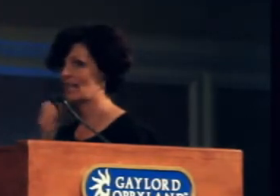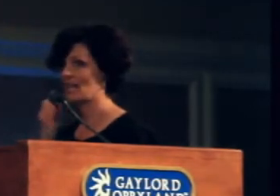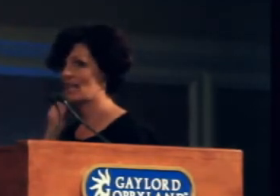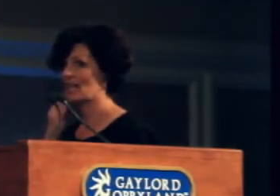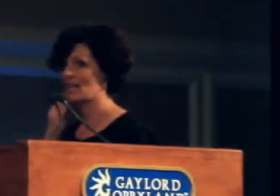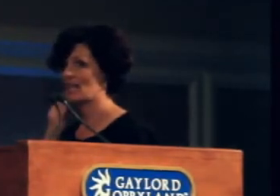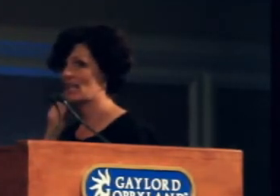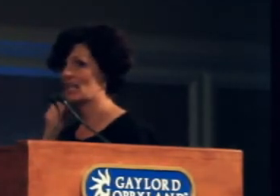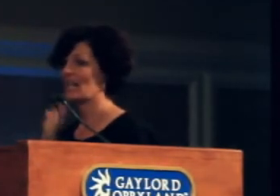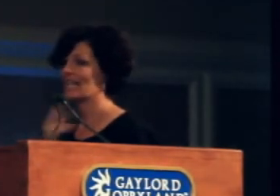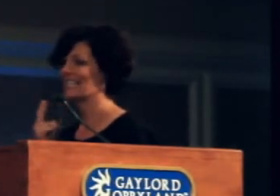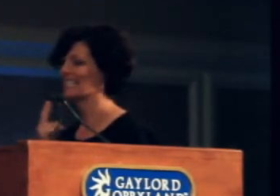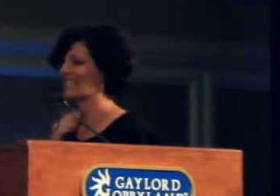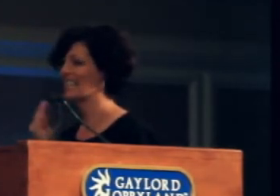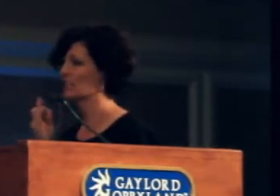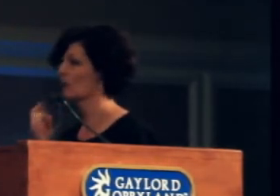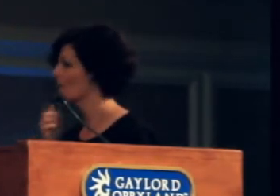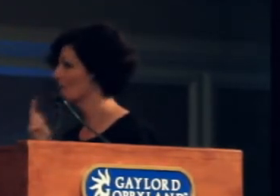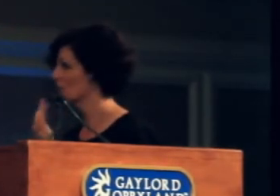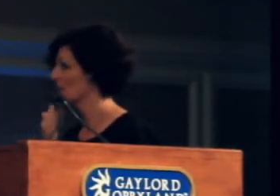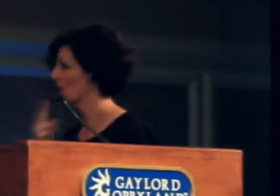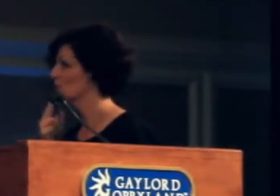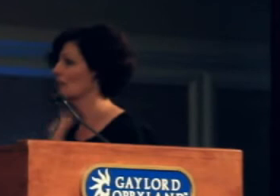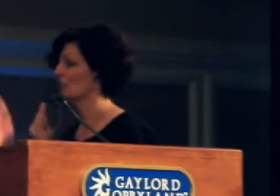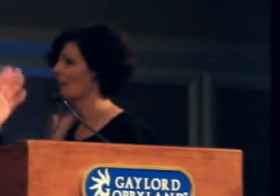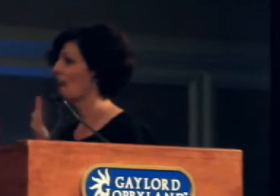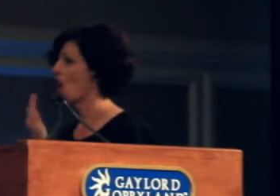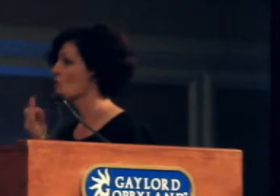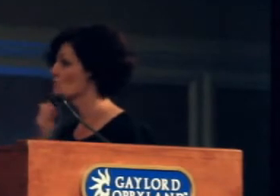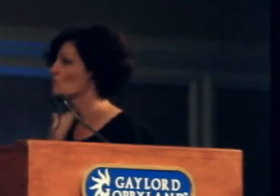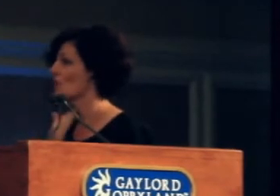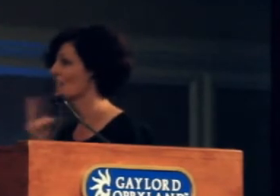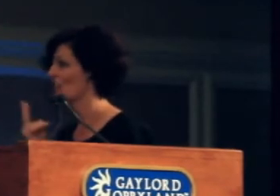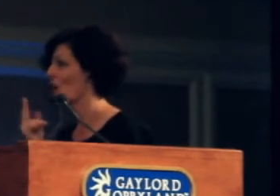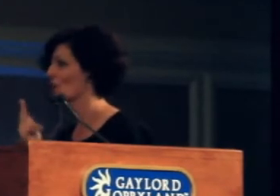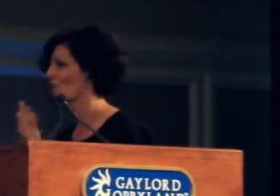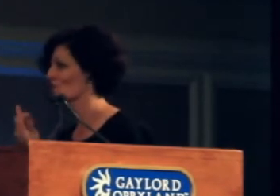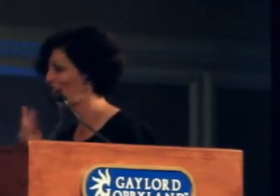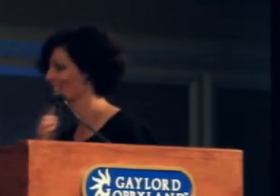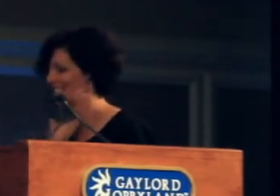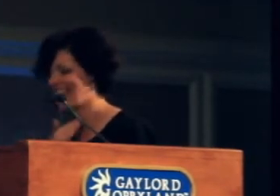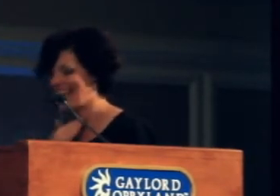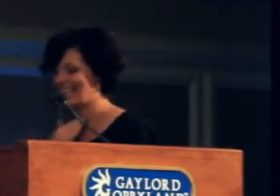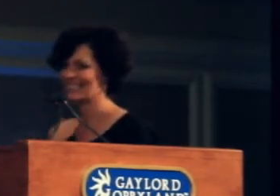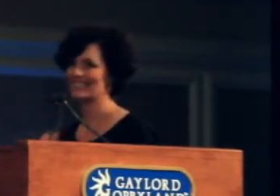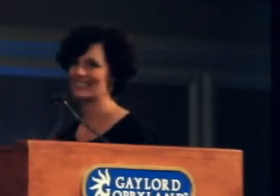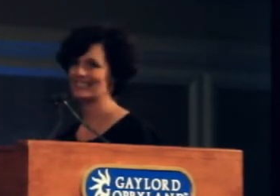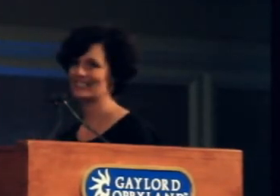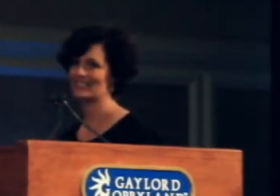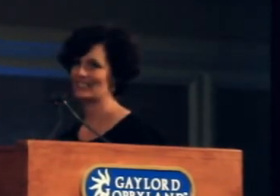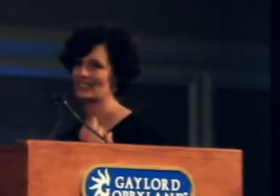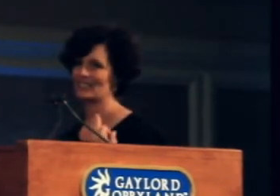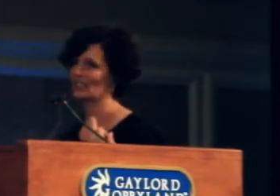education program at Arroyo Grande, Big Ditch High School. James' achievements, you don't call it that, do you?